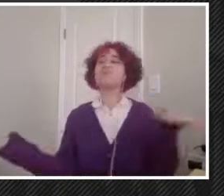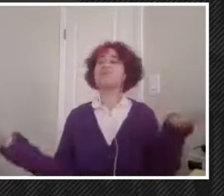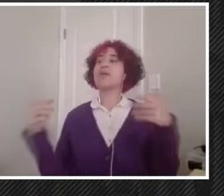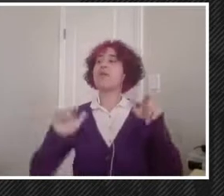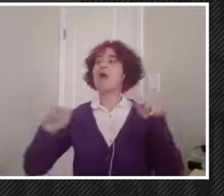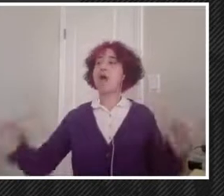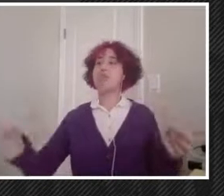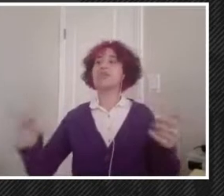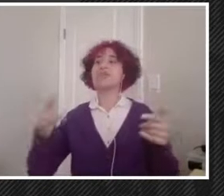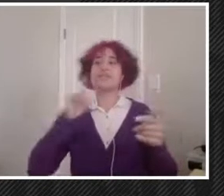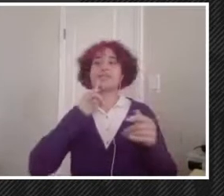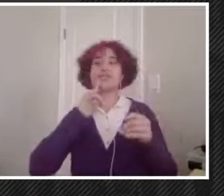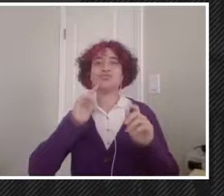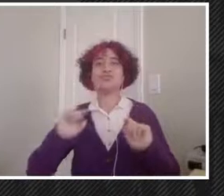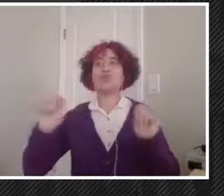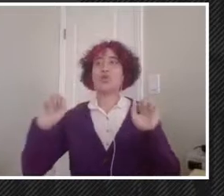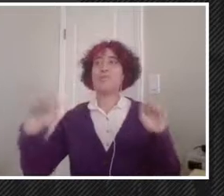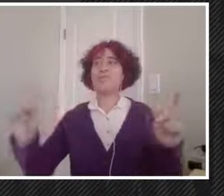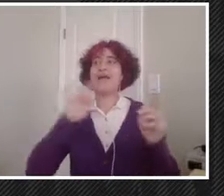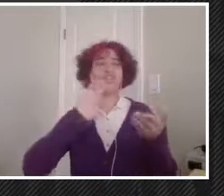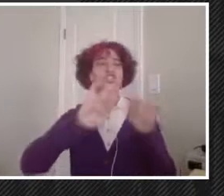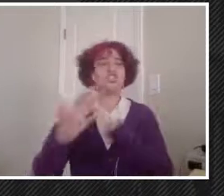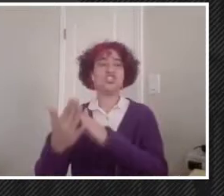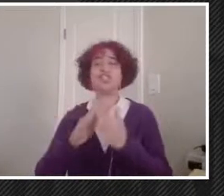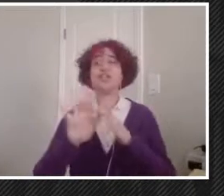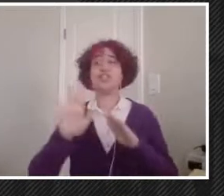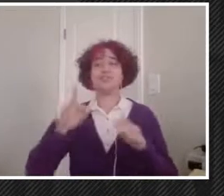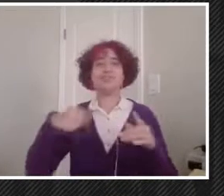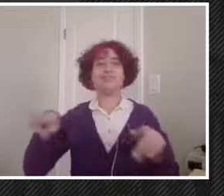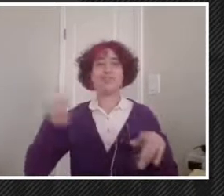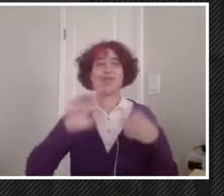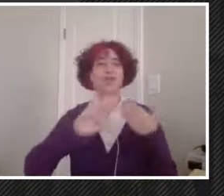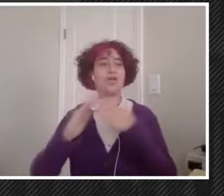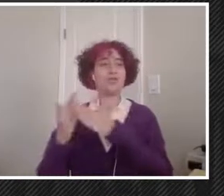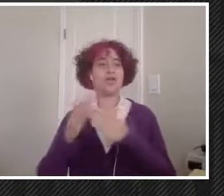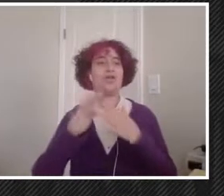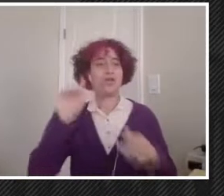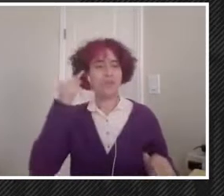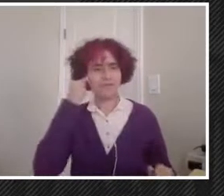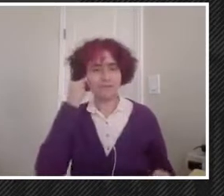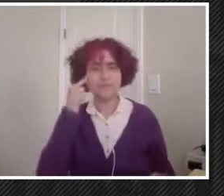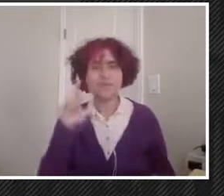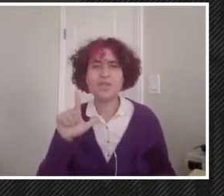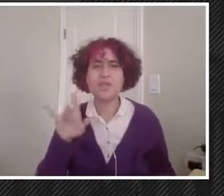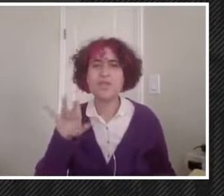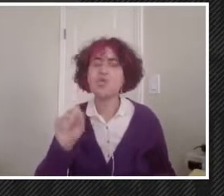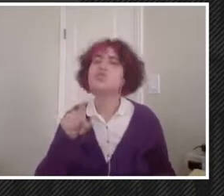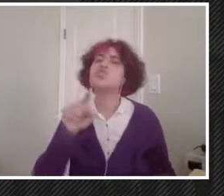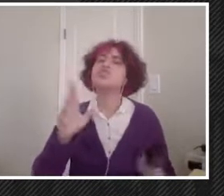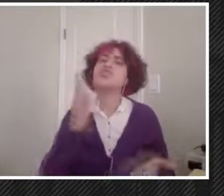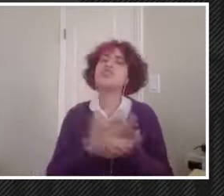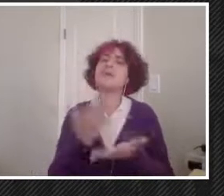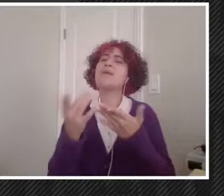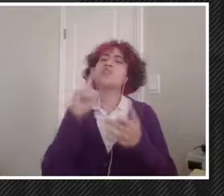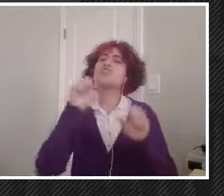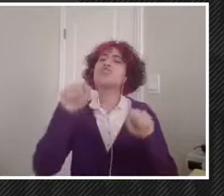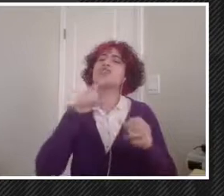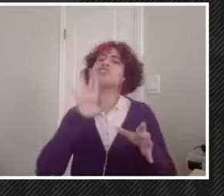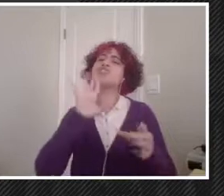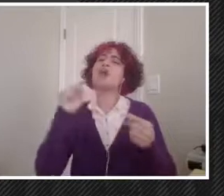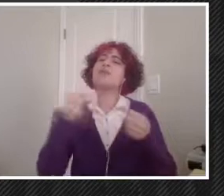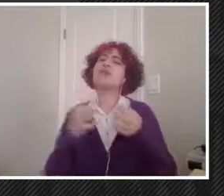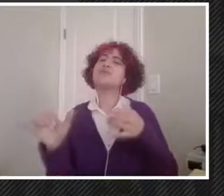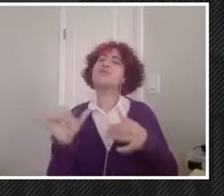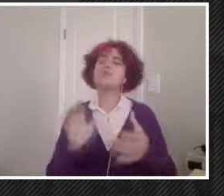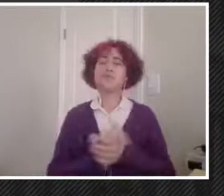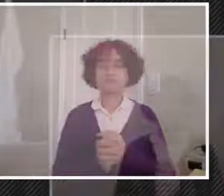their own local government? Lewis, you stopped. Why don't we pick back up with you? Thank you. Sister Crystal